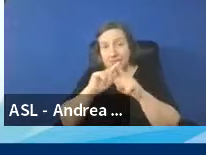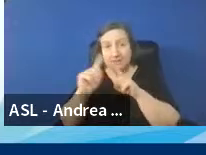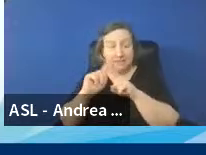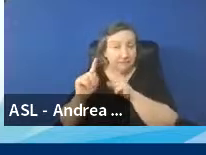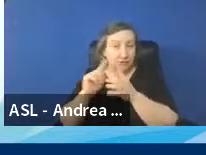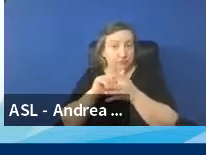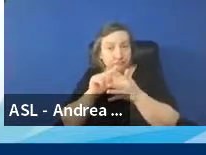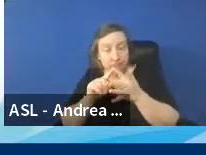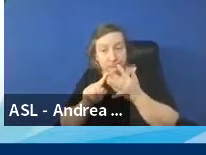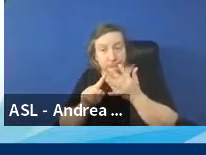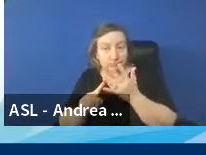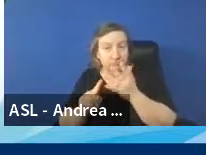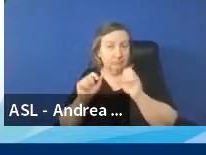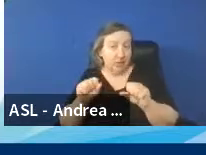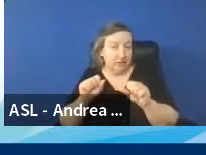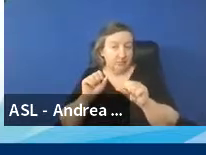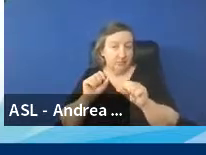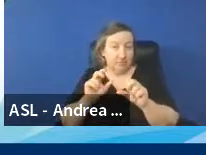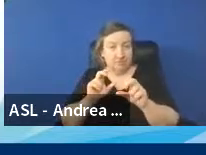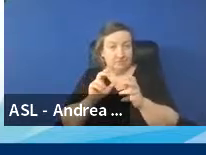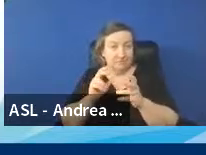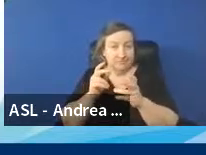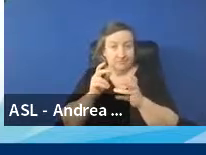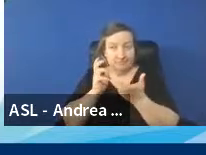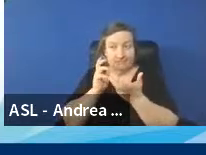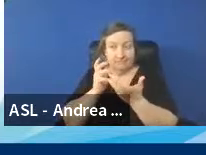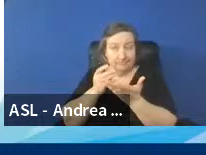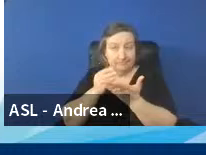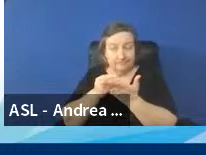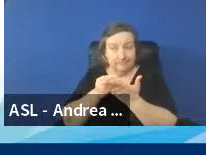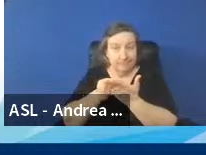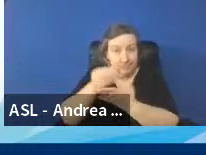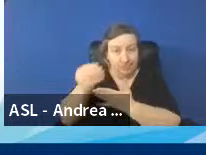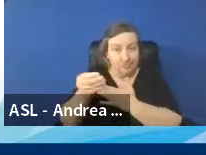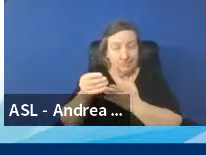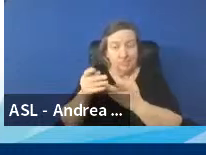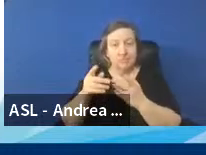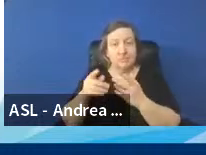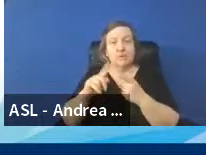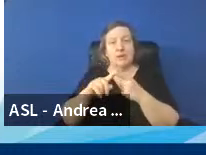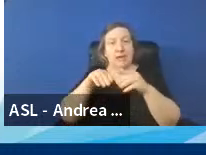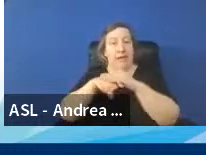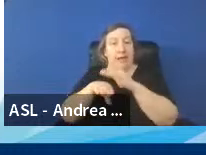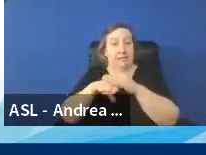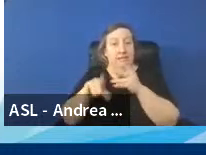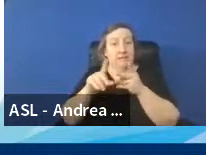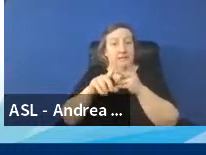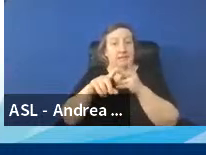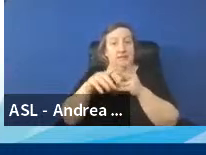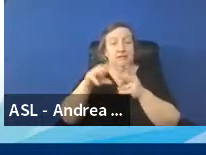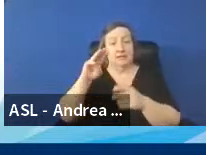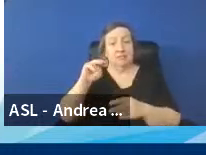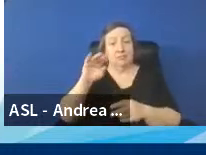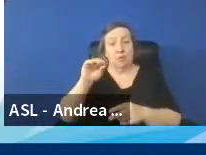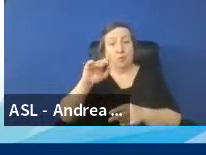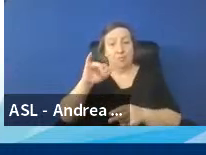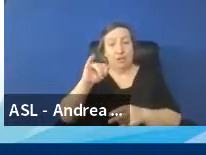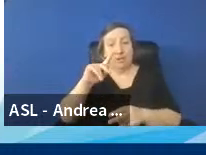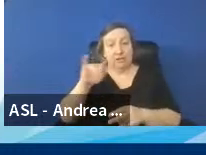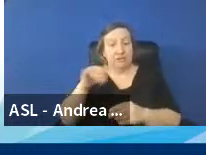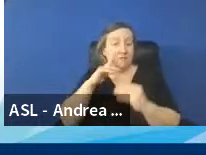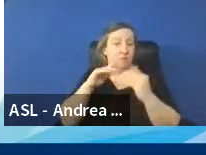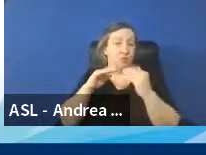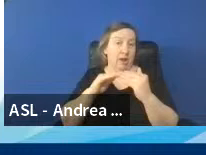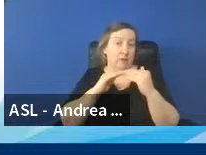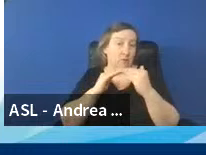potential investments is, of course, the access and mobility for our equity priority communities. And